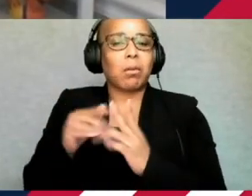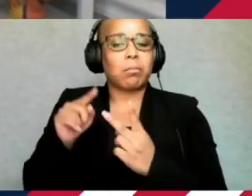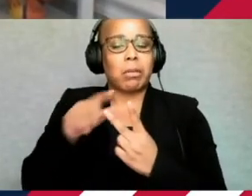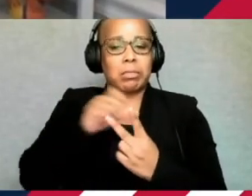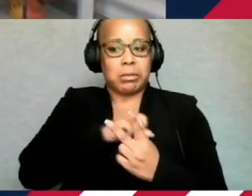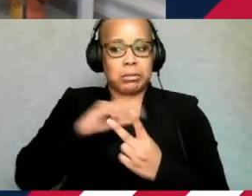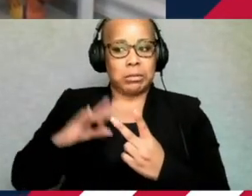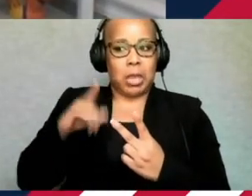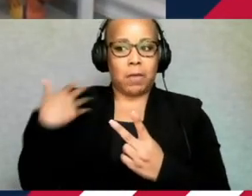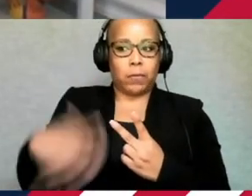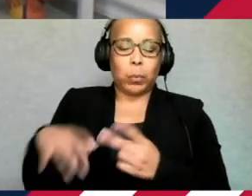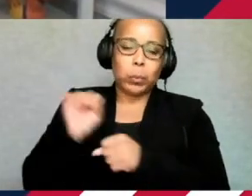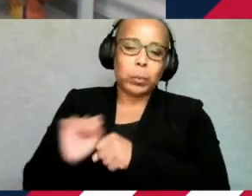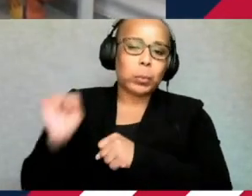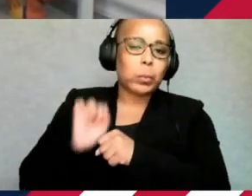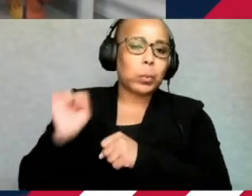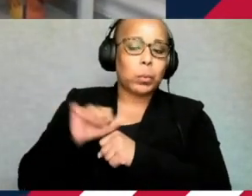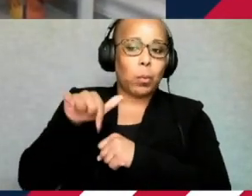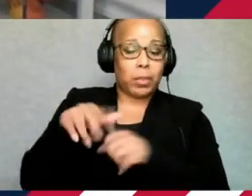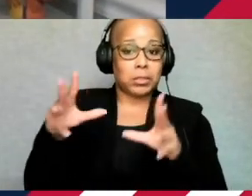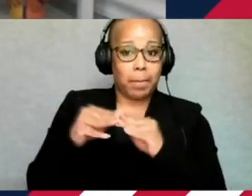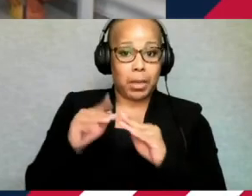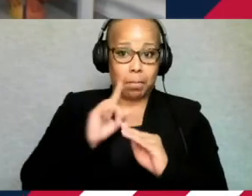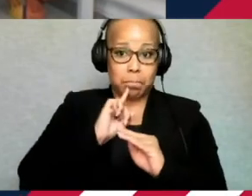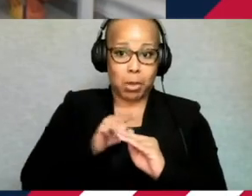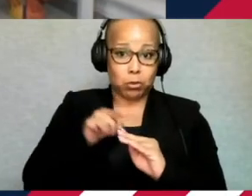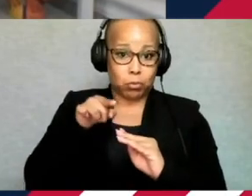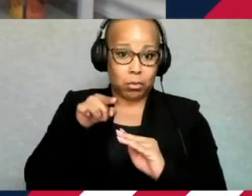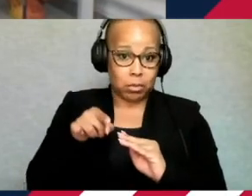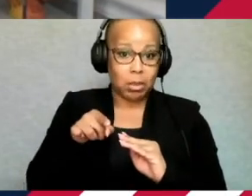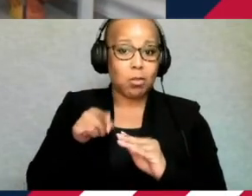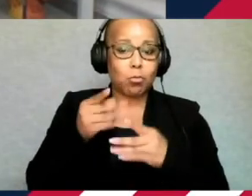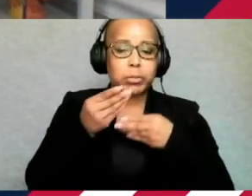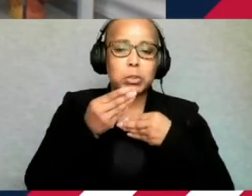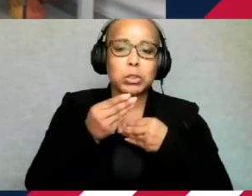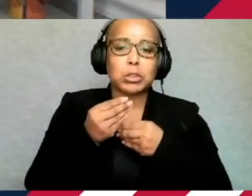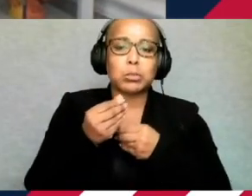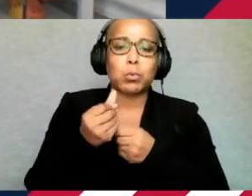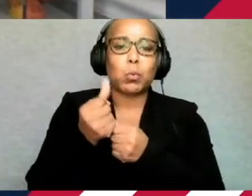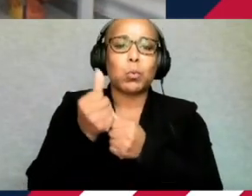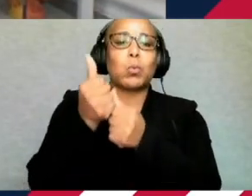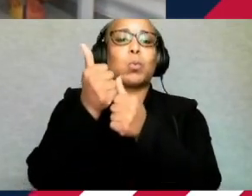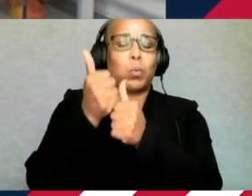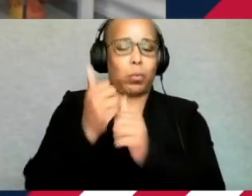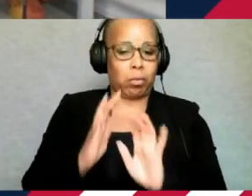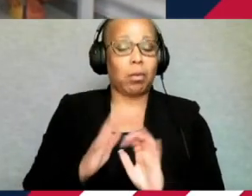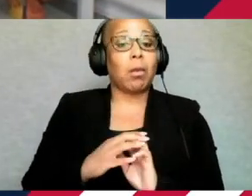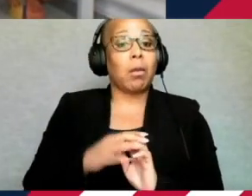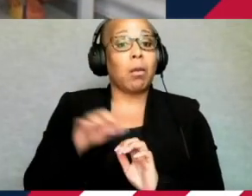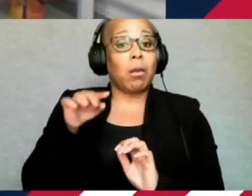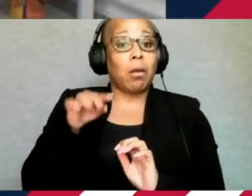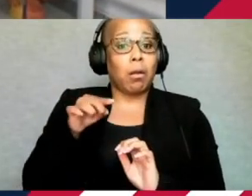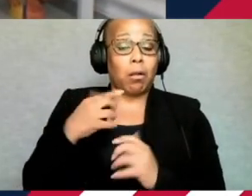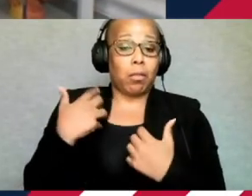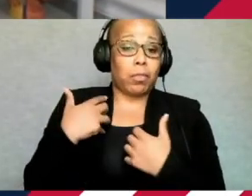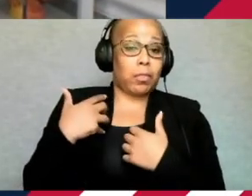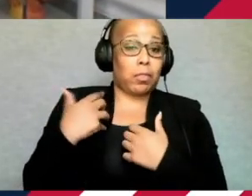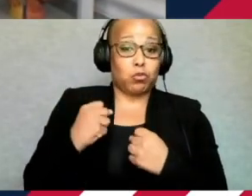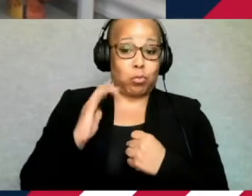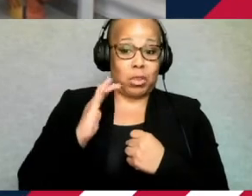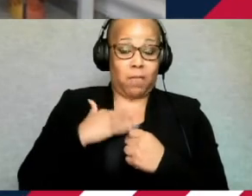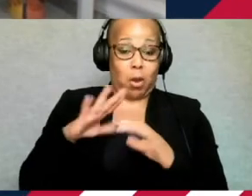so diligently on this meeting to make sure that this would be smooth and seamless. The strength of our party is in